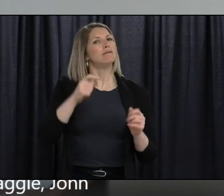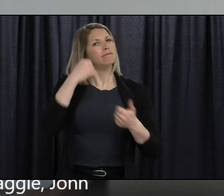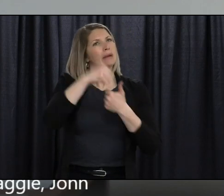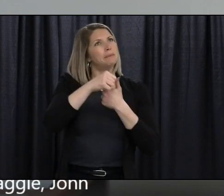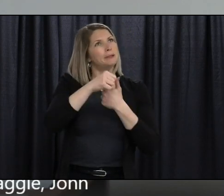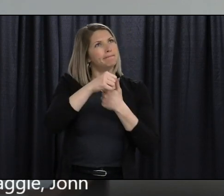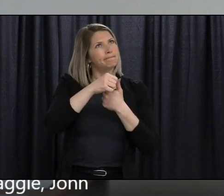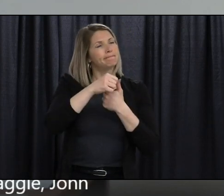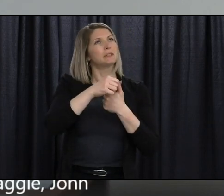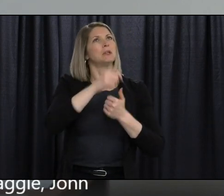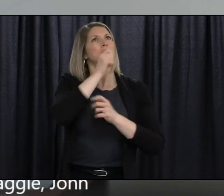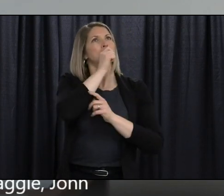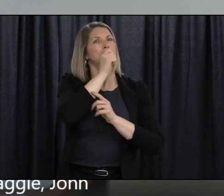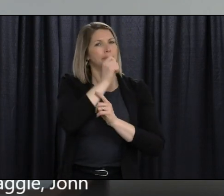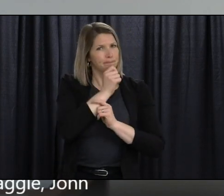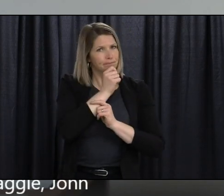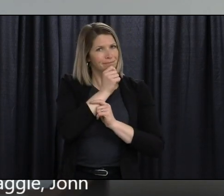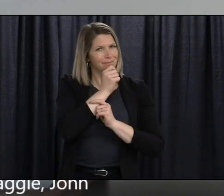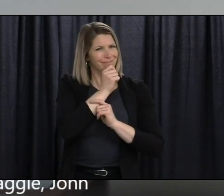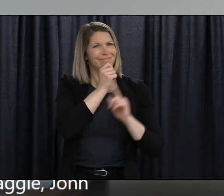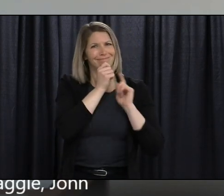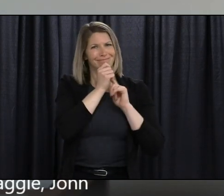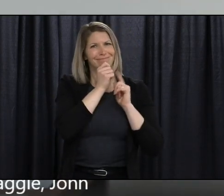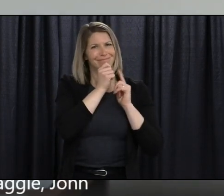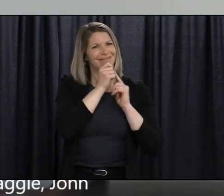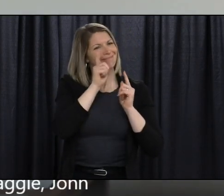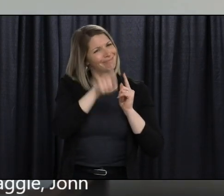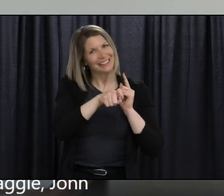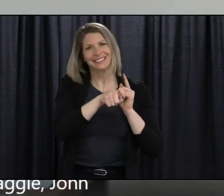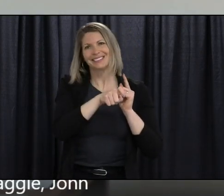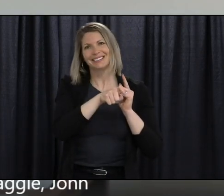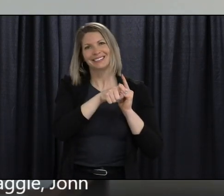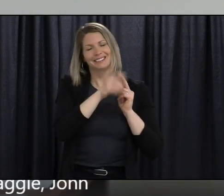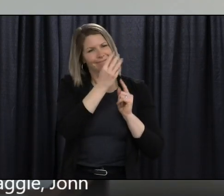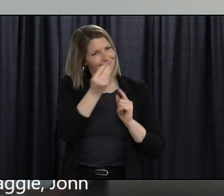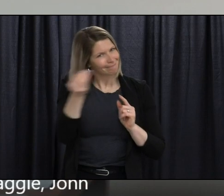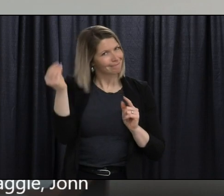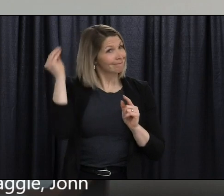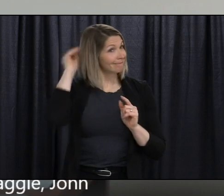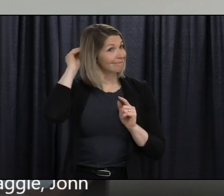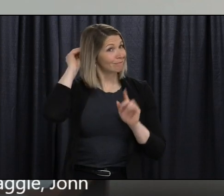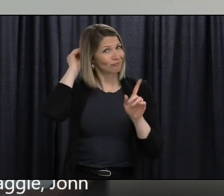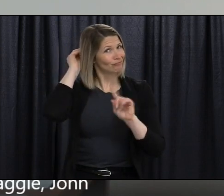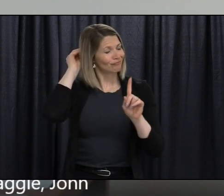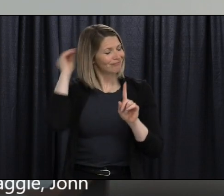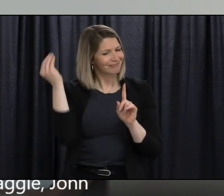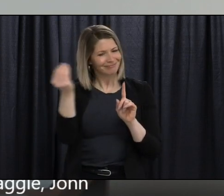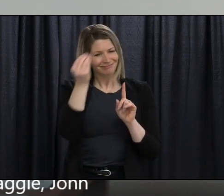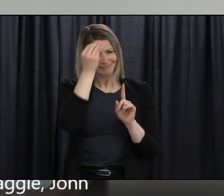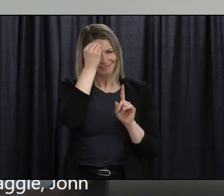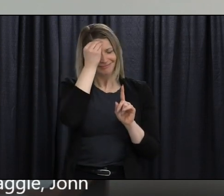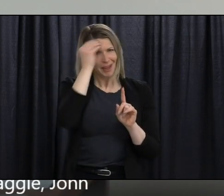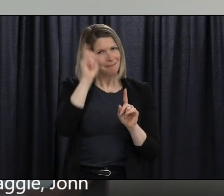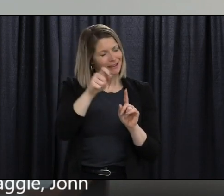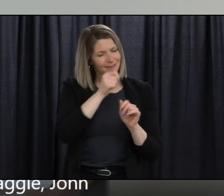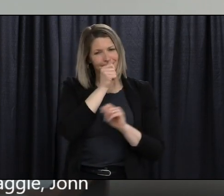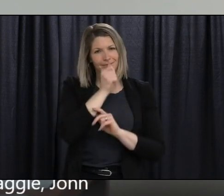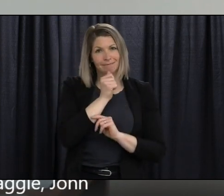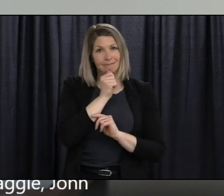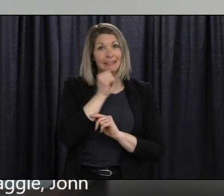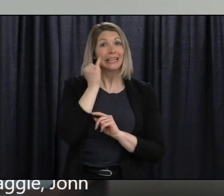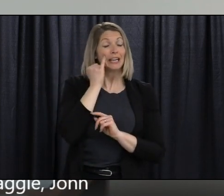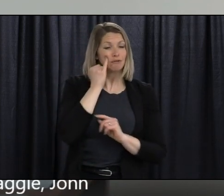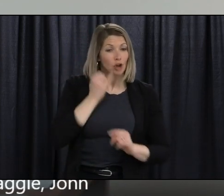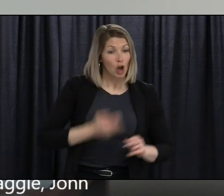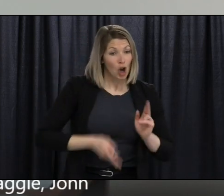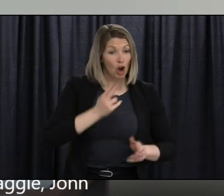the discipline that we've shown over the last 11 weeks as the Premier referenced. Because if we rush it, we will wreck it, and